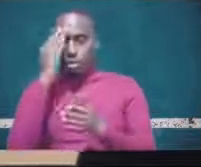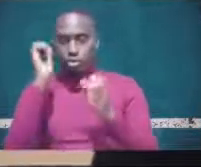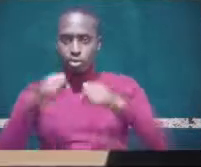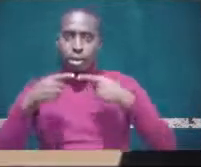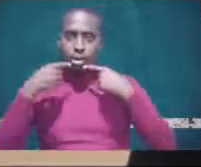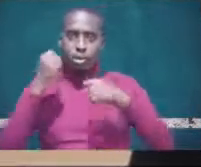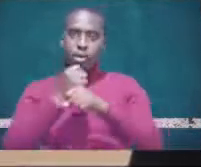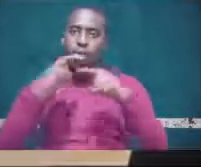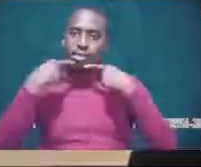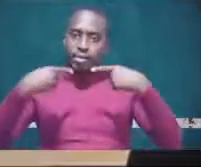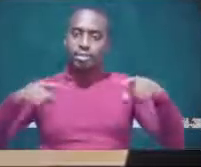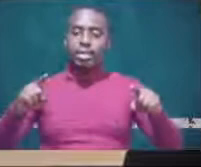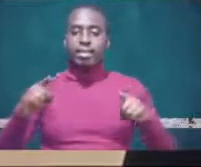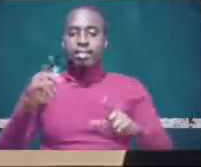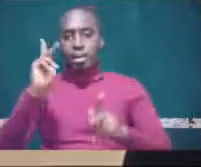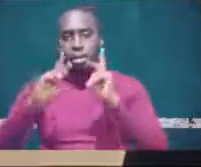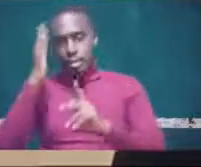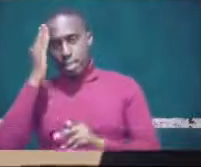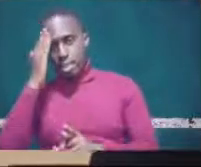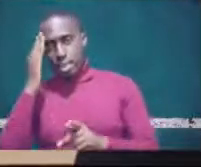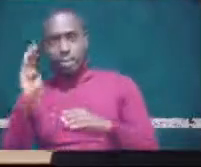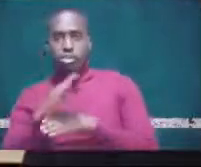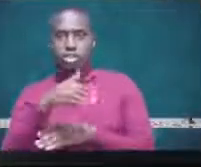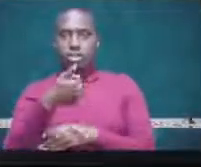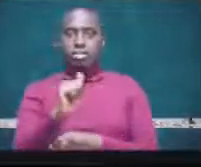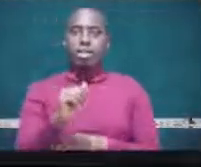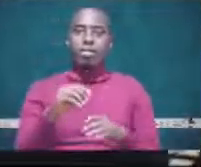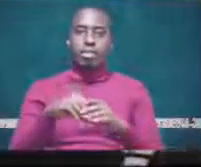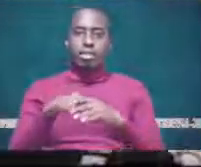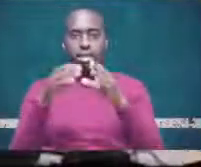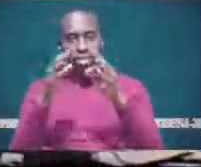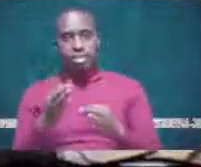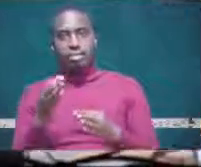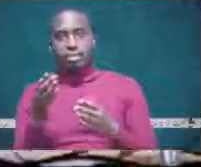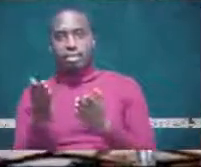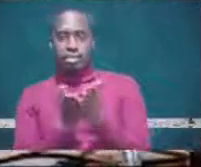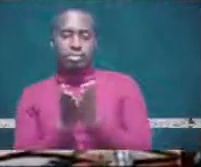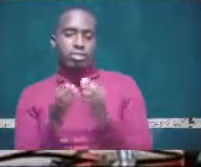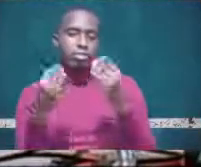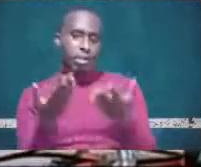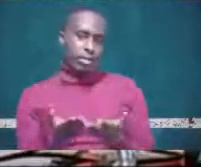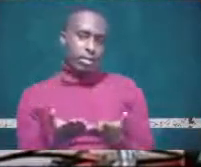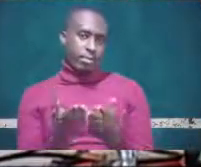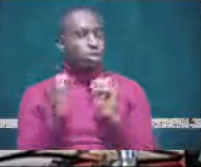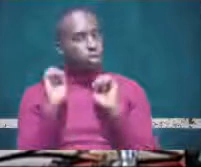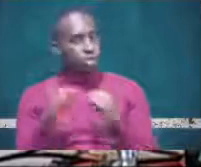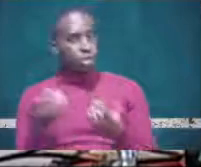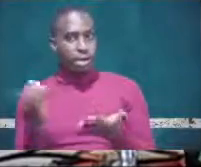advertise, to market the business goods and services. Then it can also